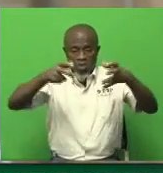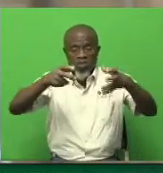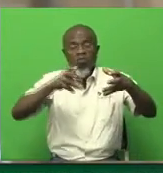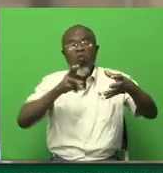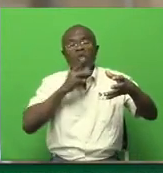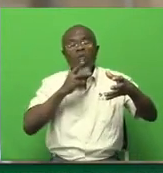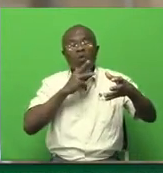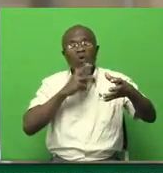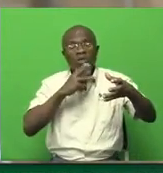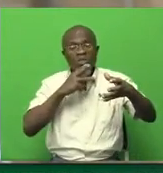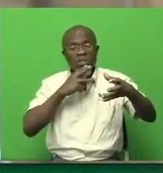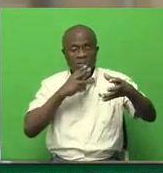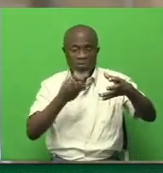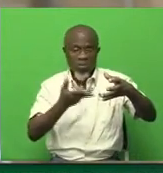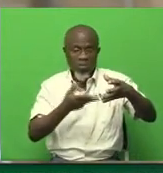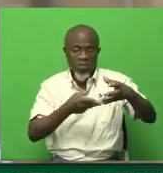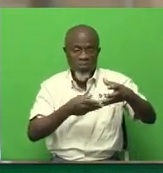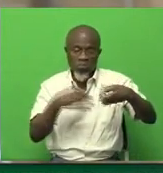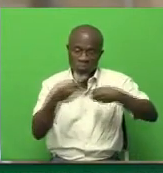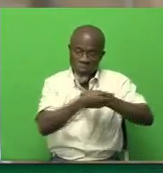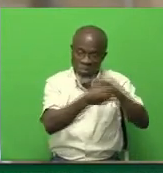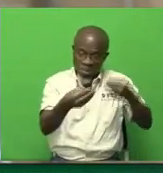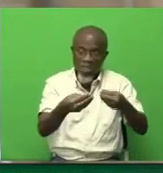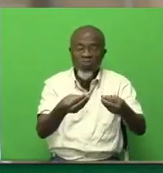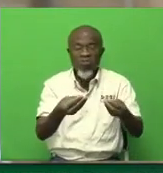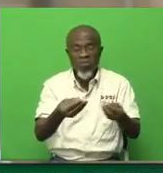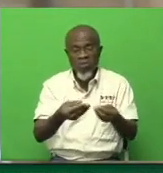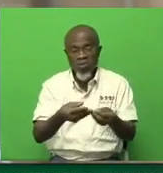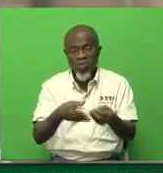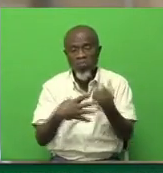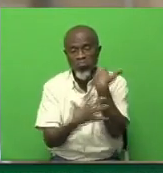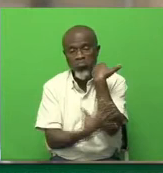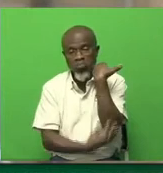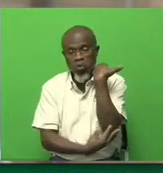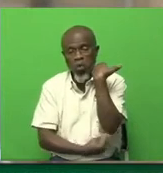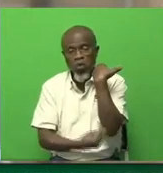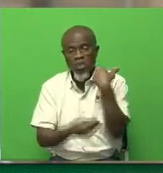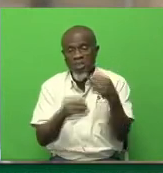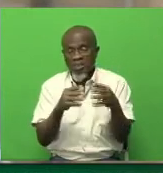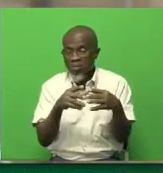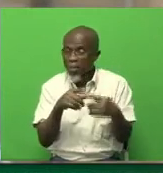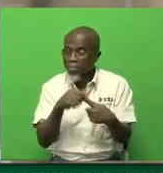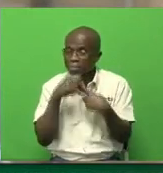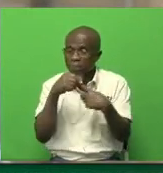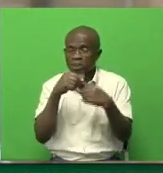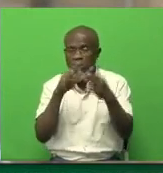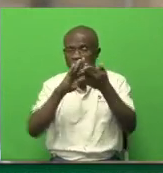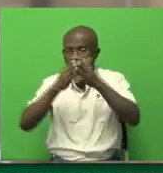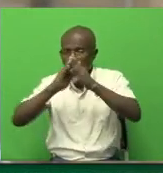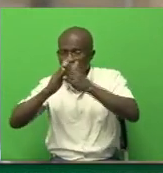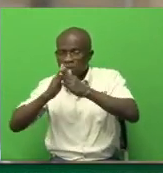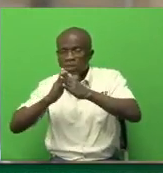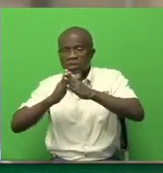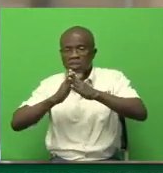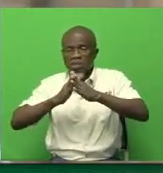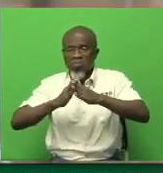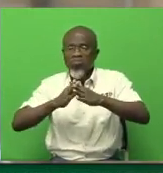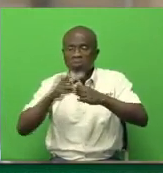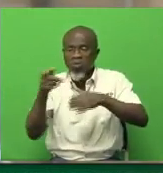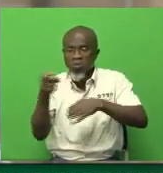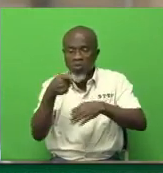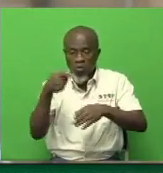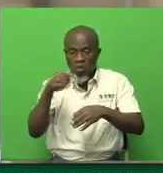provide water tanks of vulnerable groups in society especially in communities by members represented by members opposite